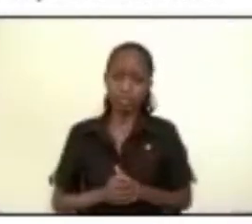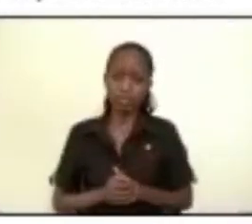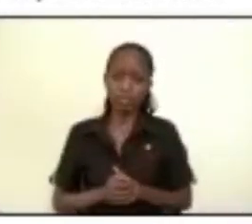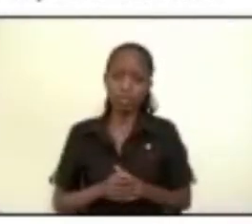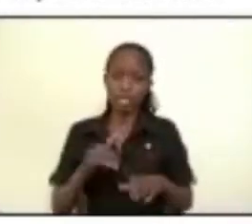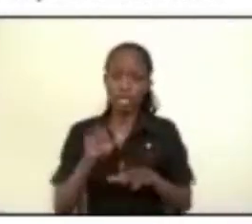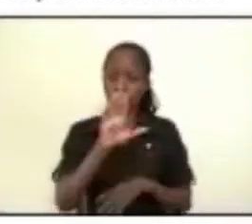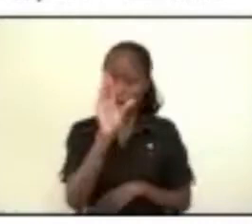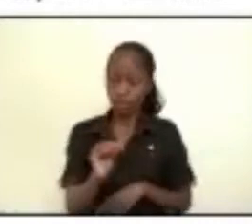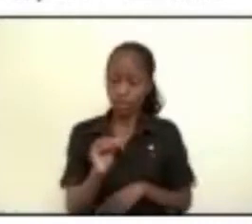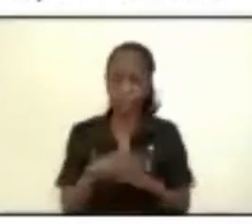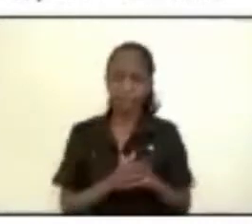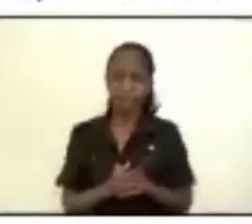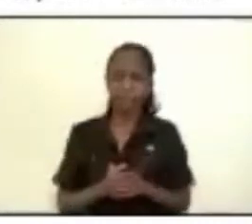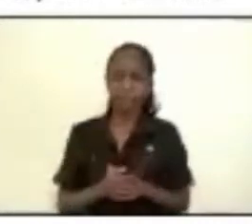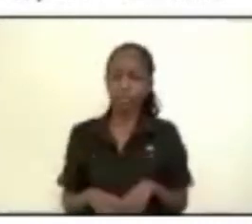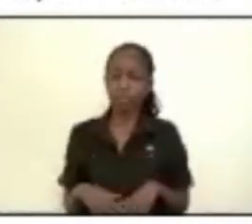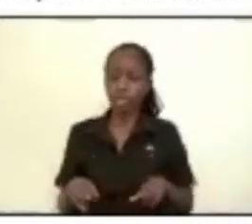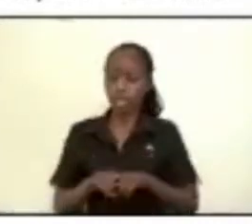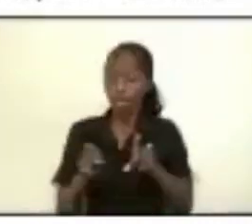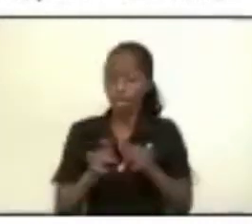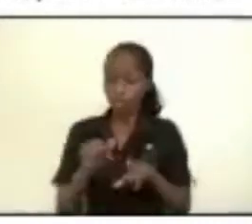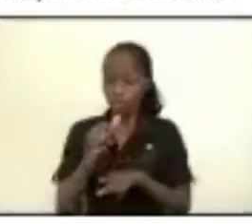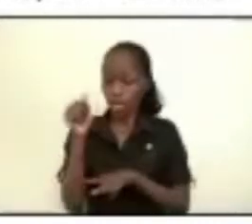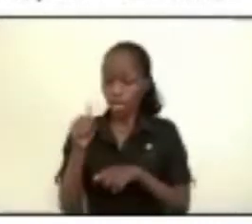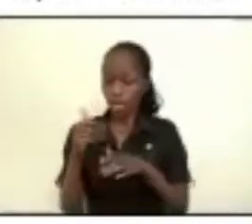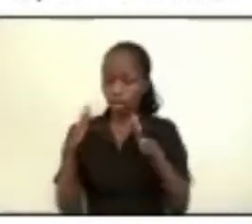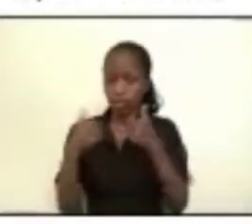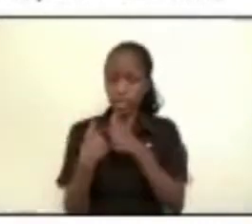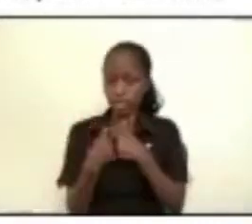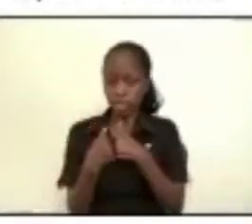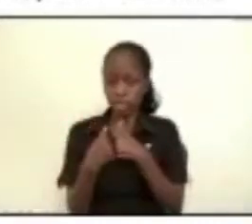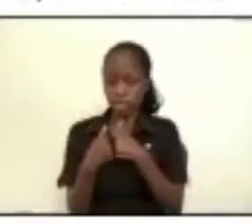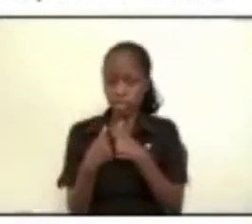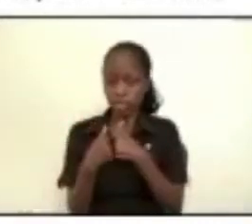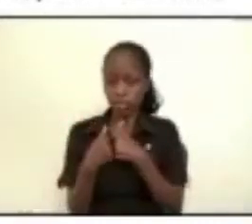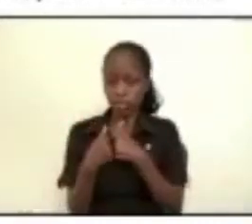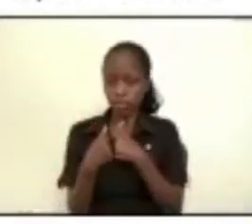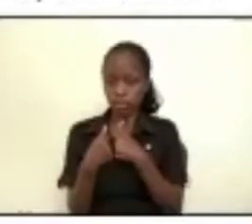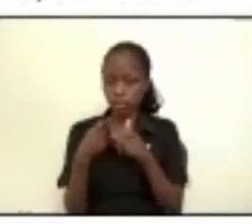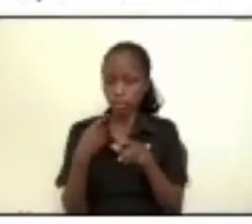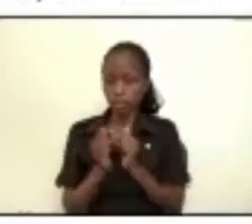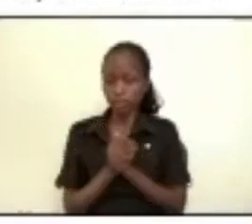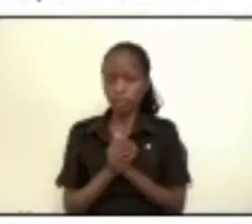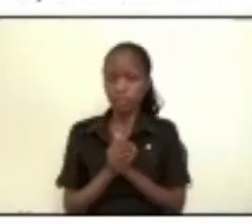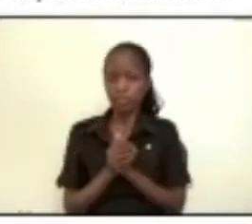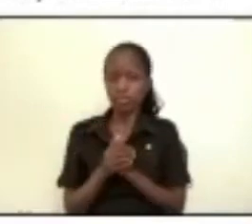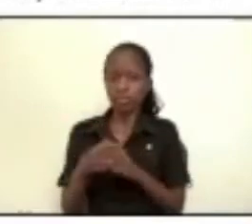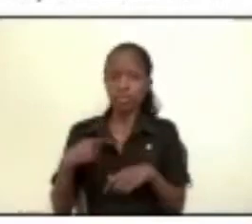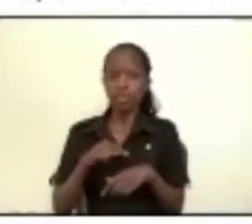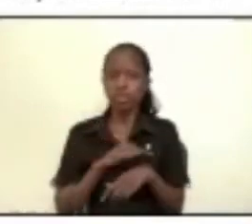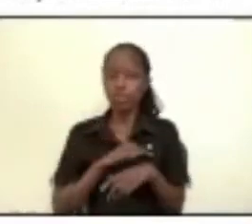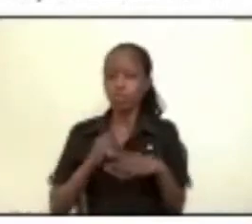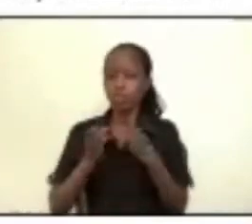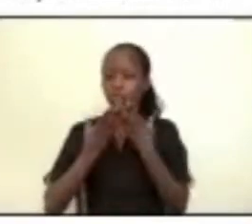continent. So also another major challenge in covering African countries is that we lack a lot of